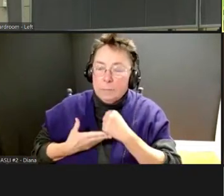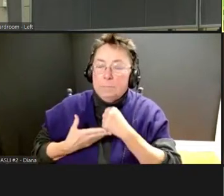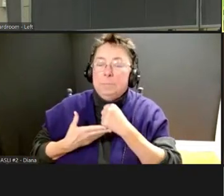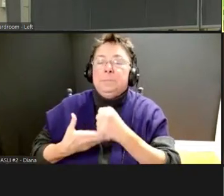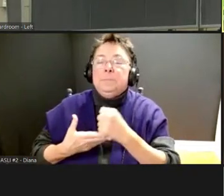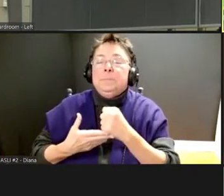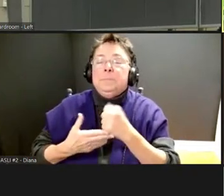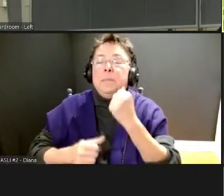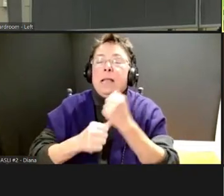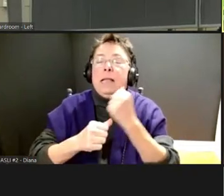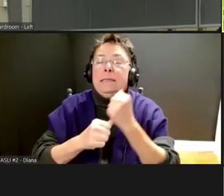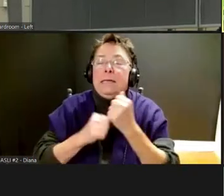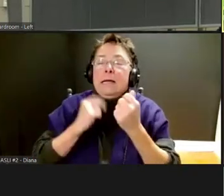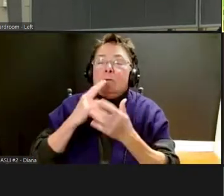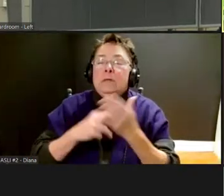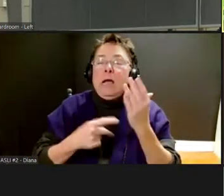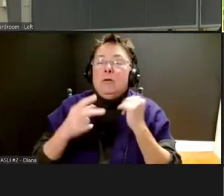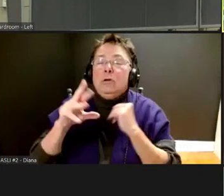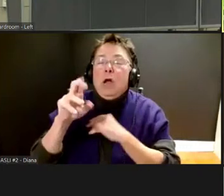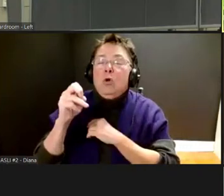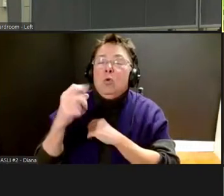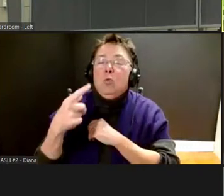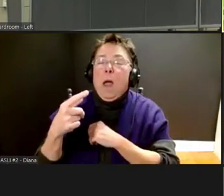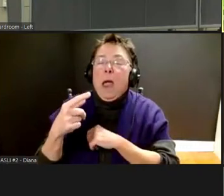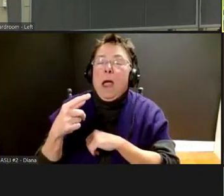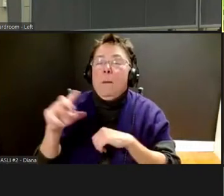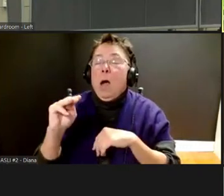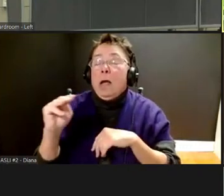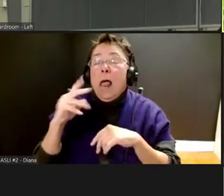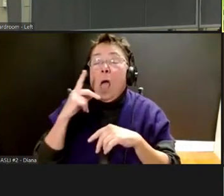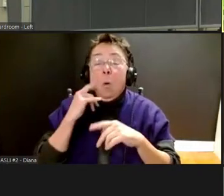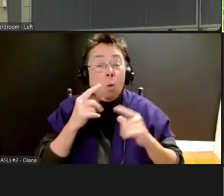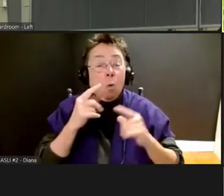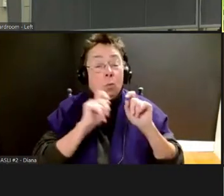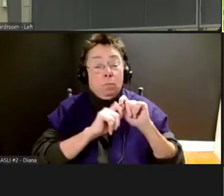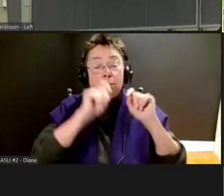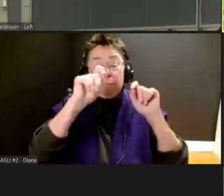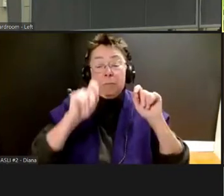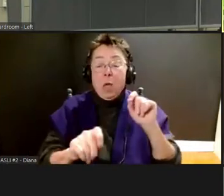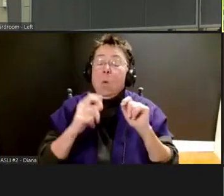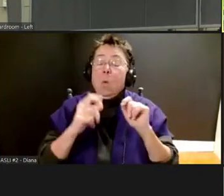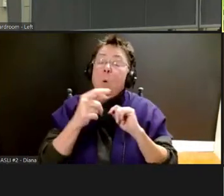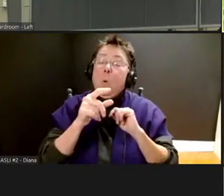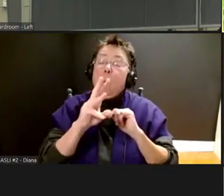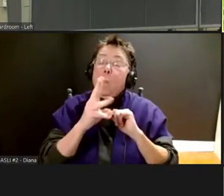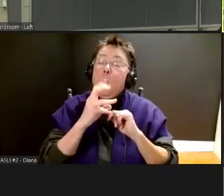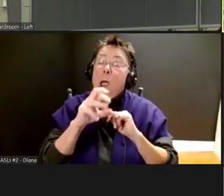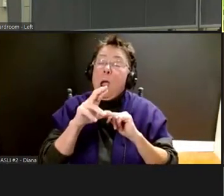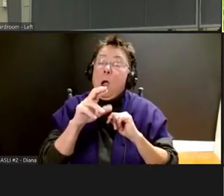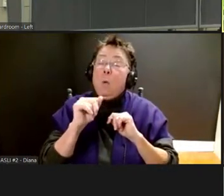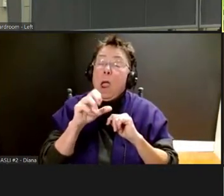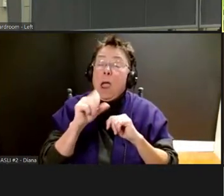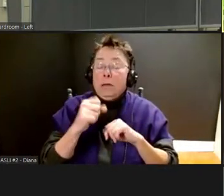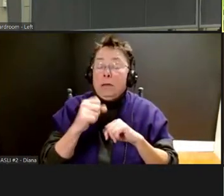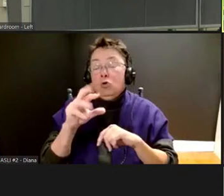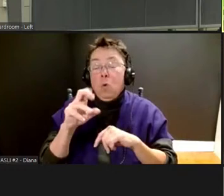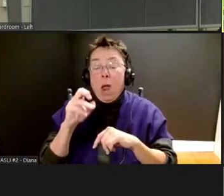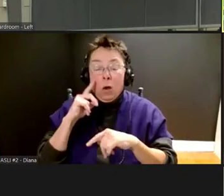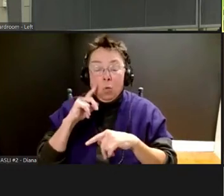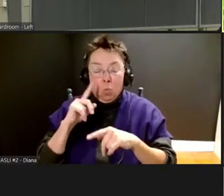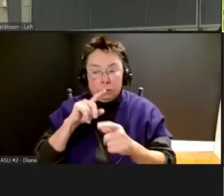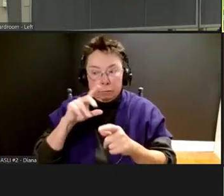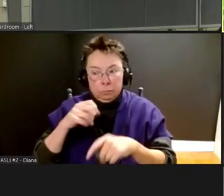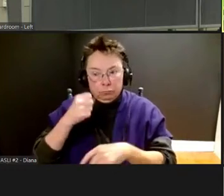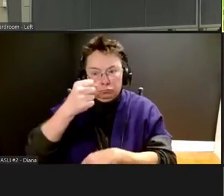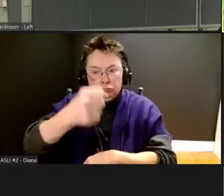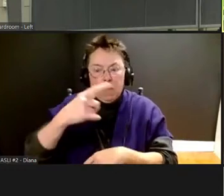Secretary Greg Longini. Whereas Greg Longini was appointed to Assistant Secretary